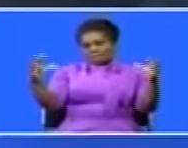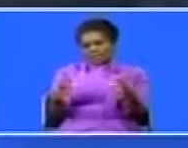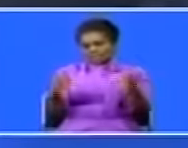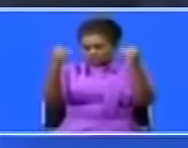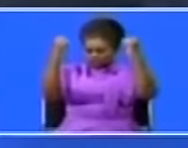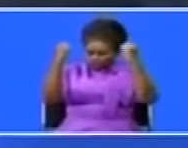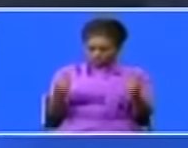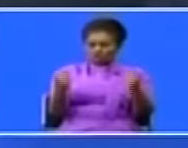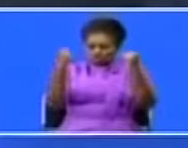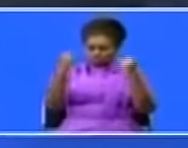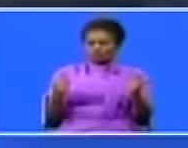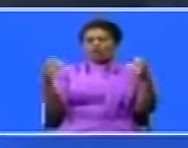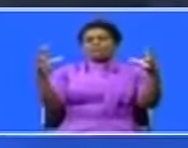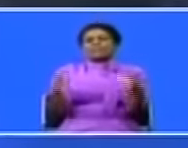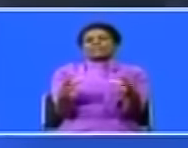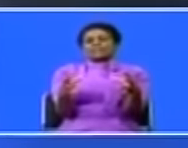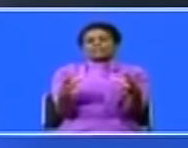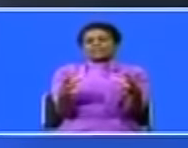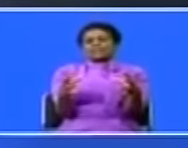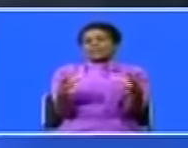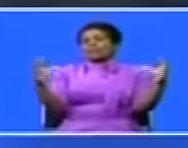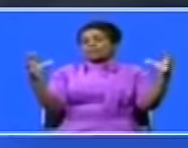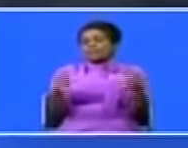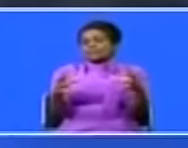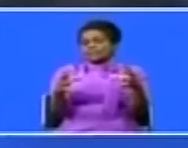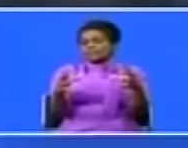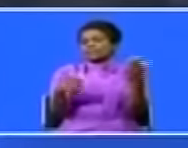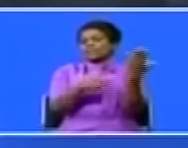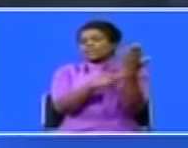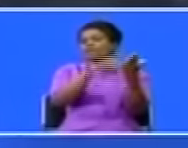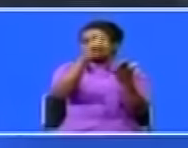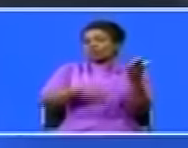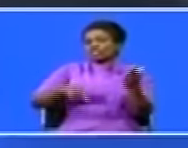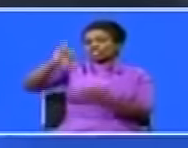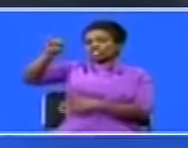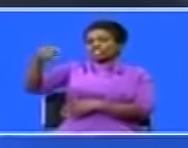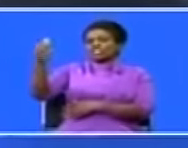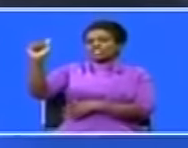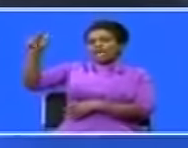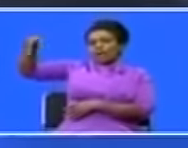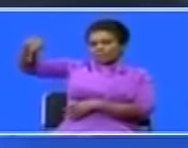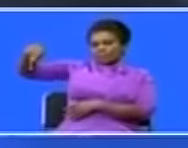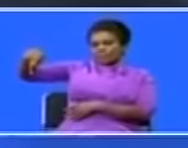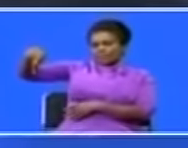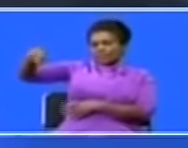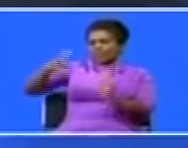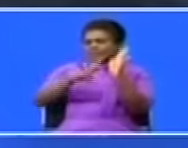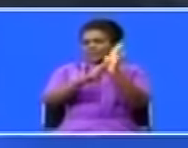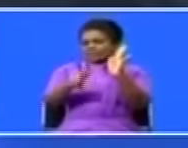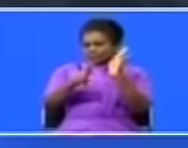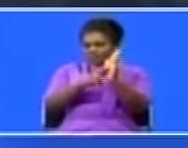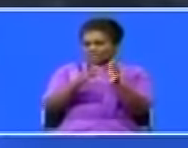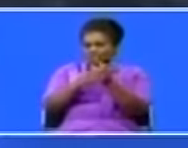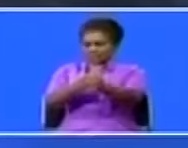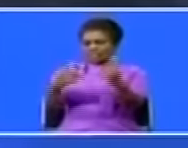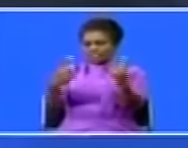very strong mass party, and that party is the Jubilee Party, represented here by the leaders